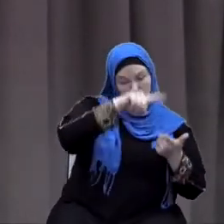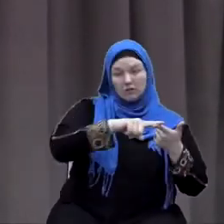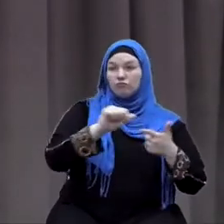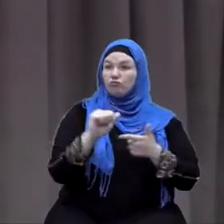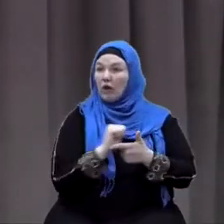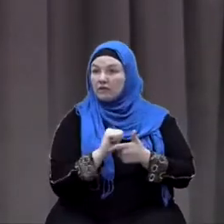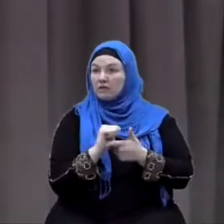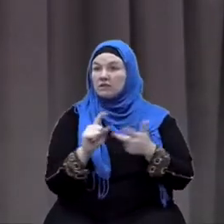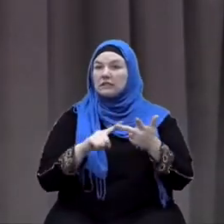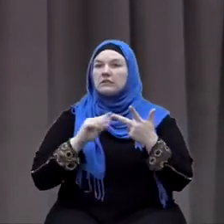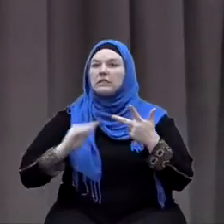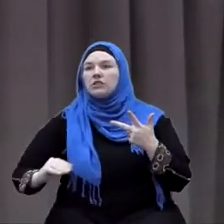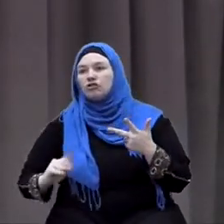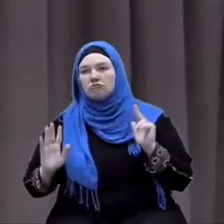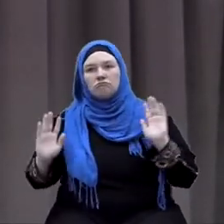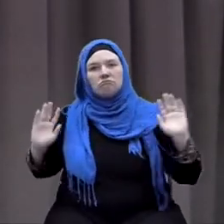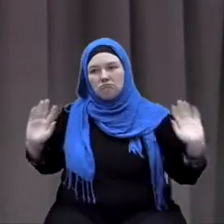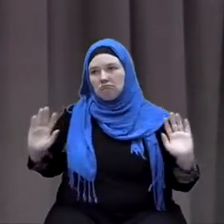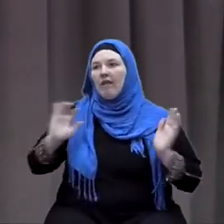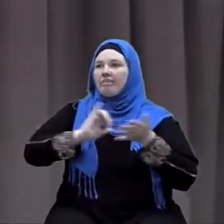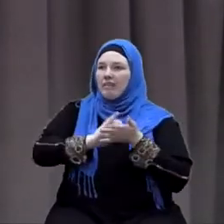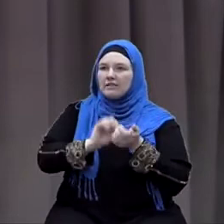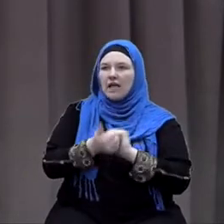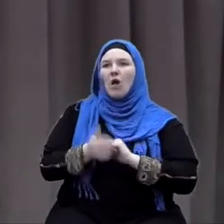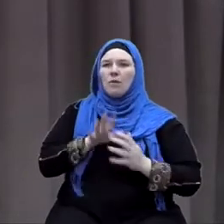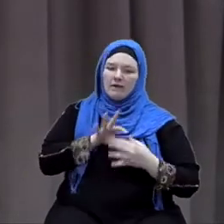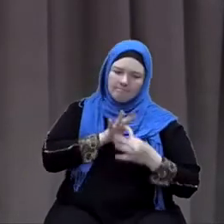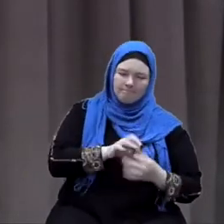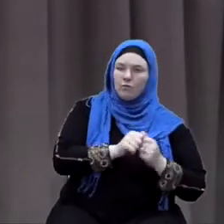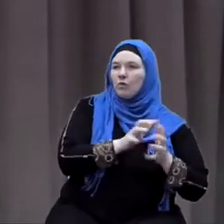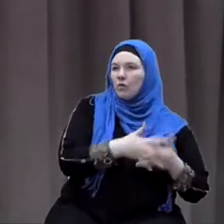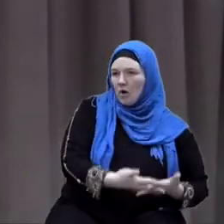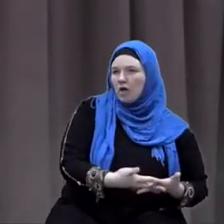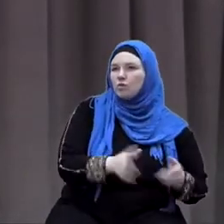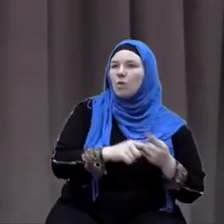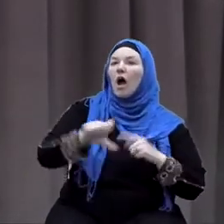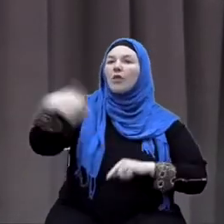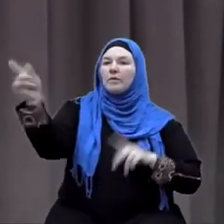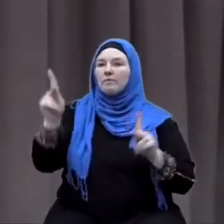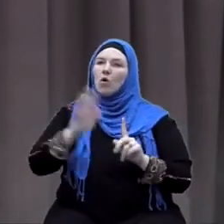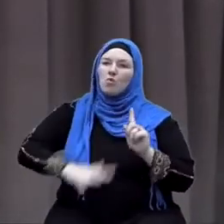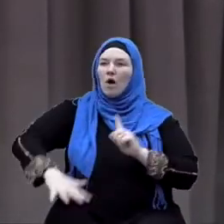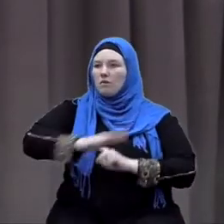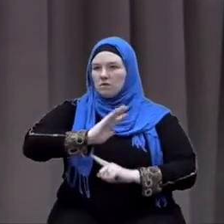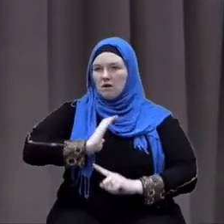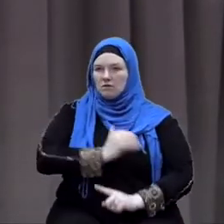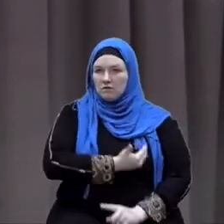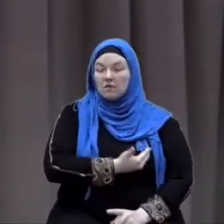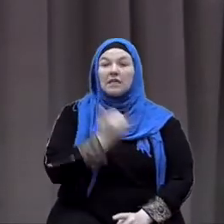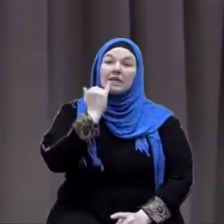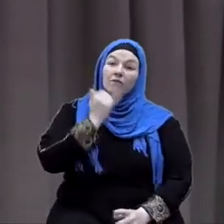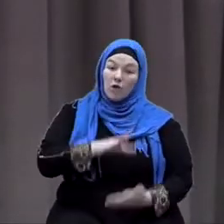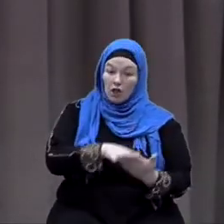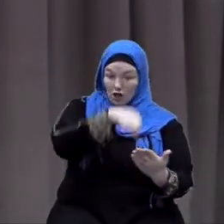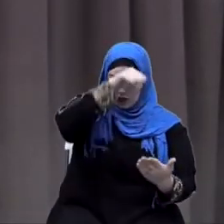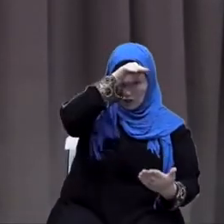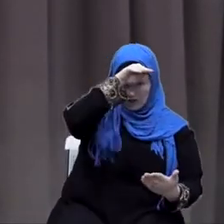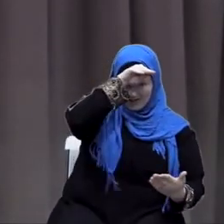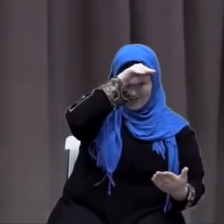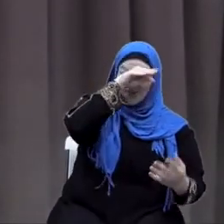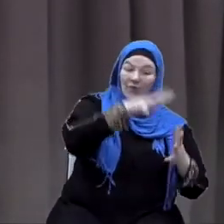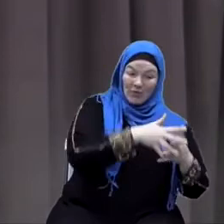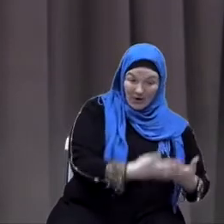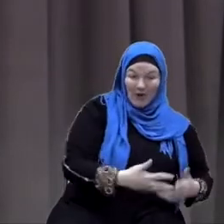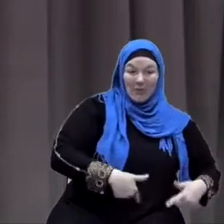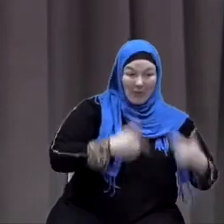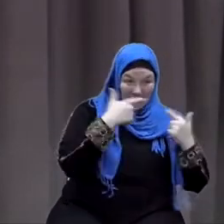practice it, and teach it. That's how we reach with the Quran to others around us. So if we learn it but don't practice